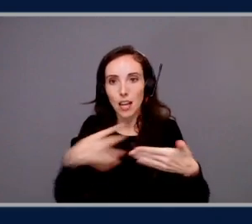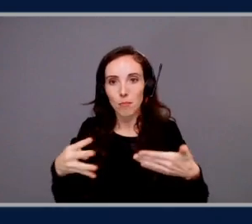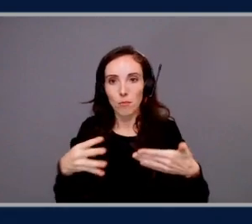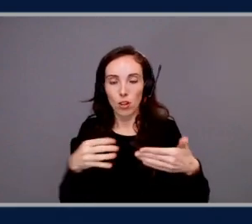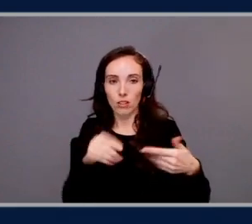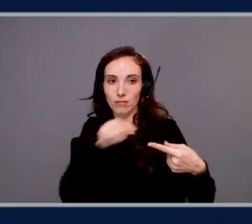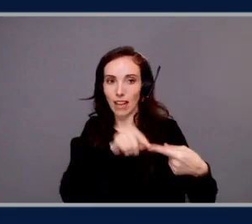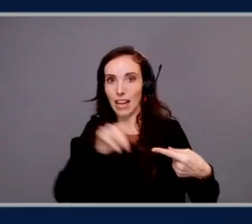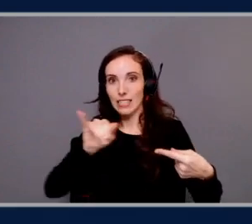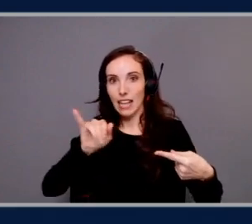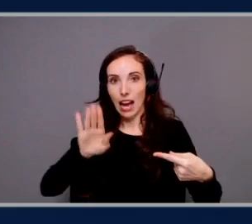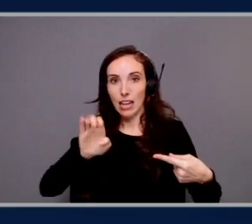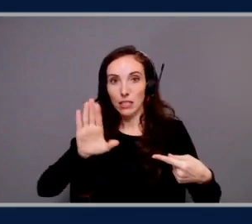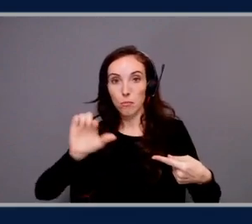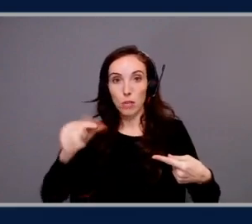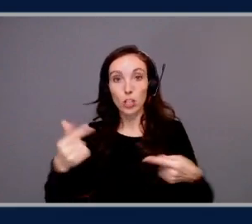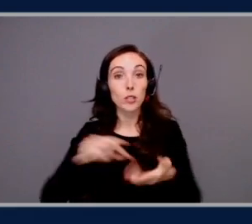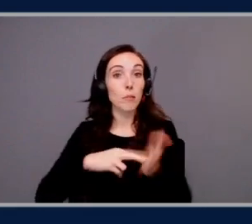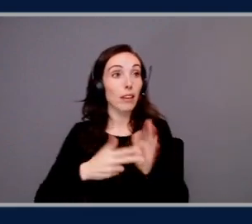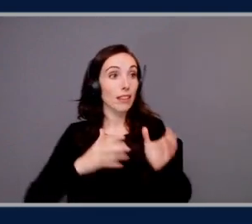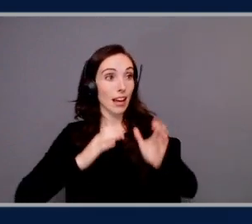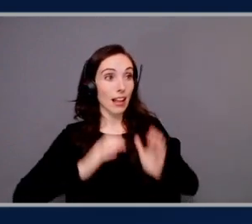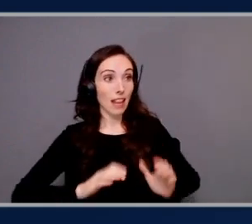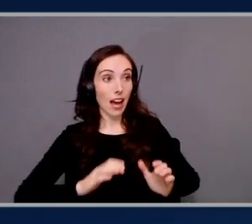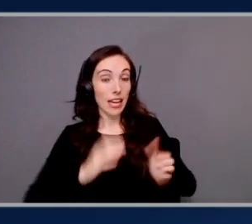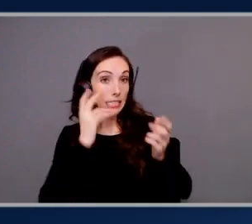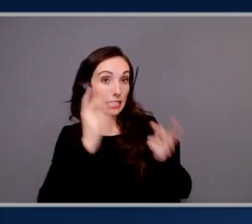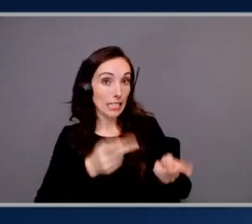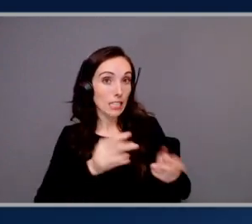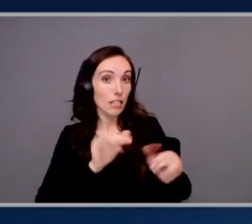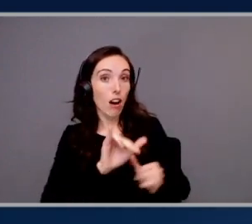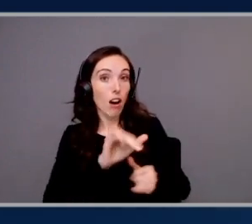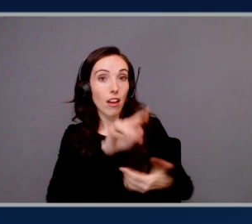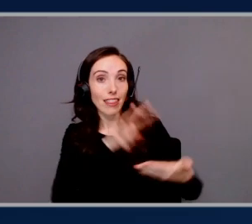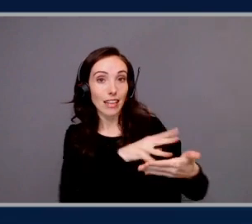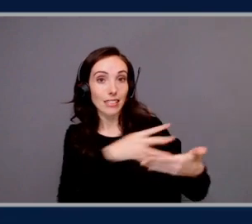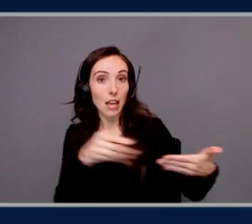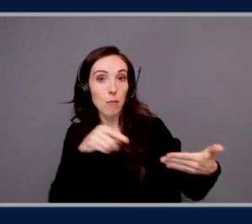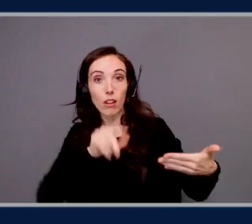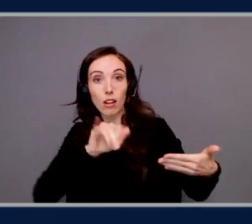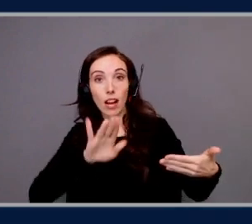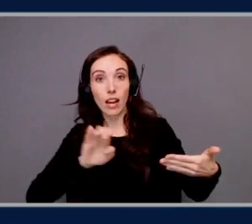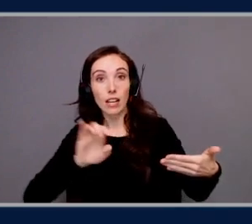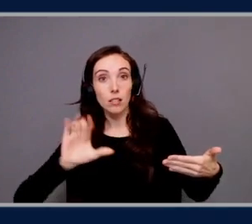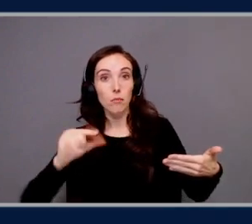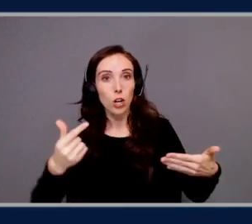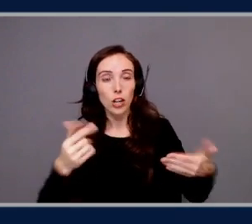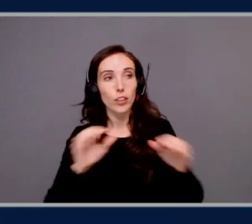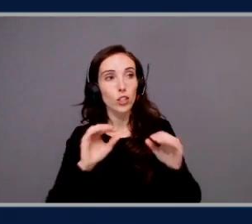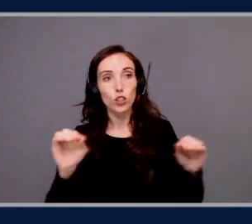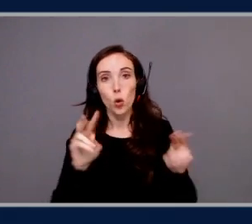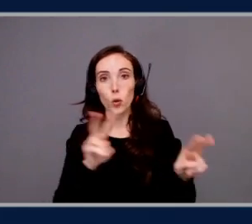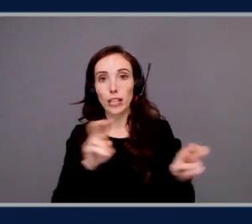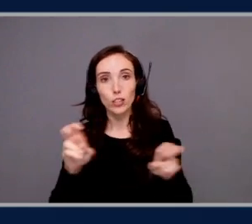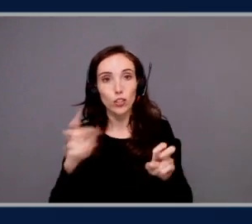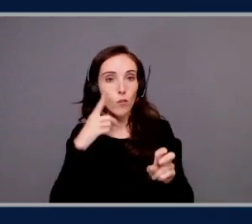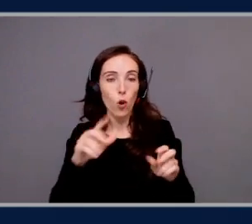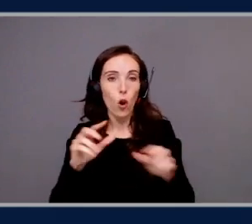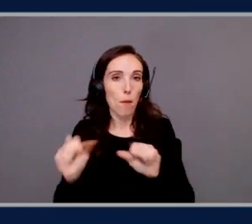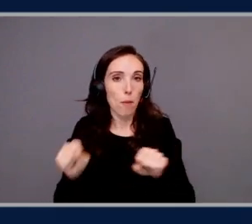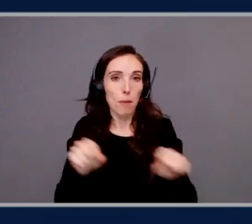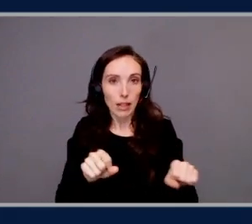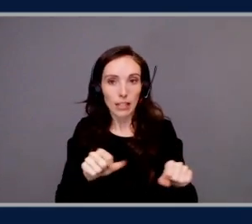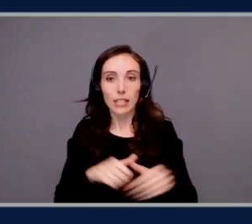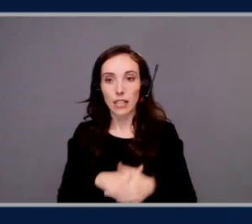so when a client comes in, it sees that table as an Iceberg table, and there is no issue in interoperability across engines. Yeah, so